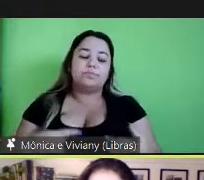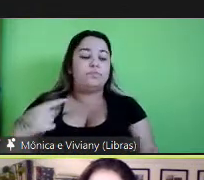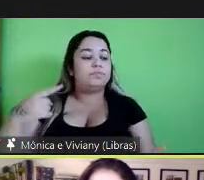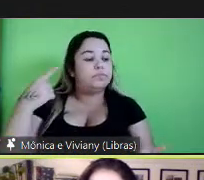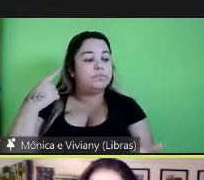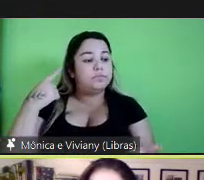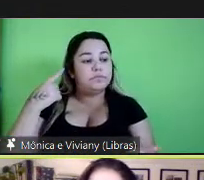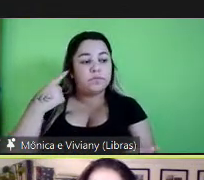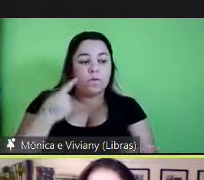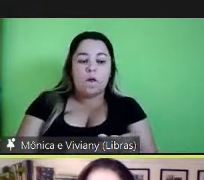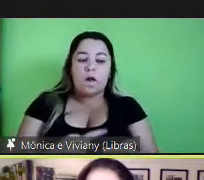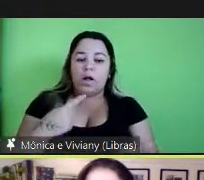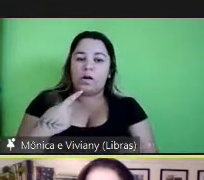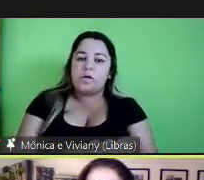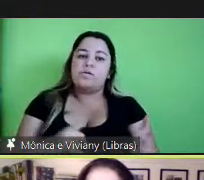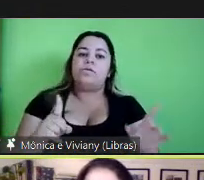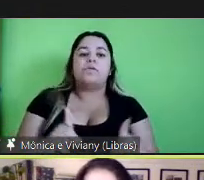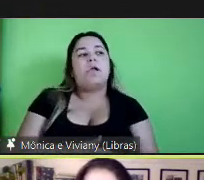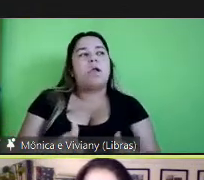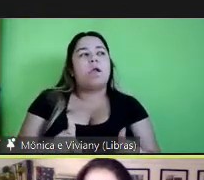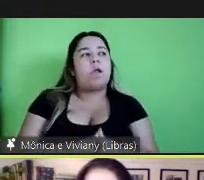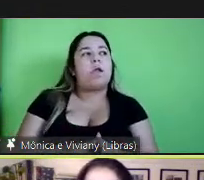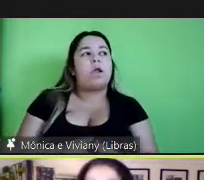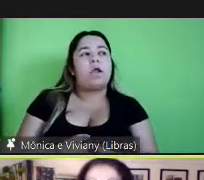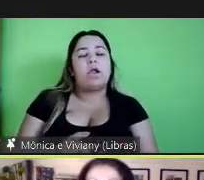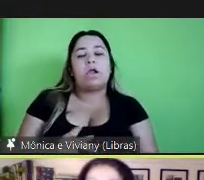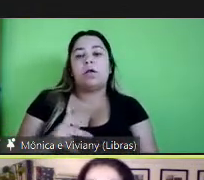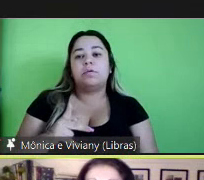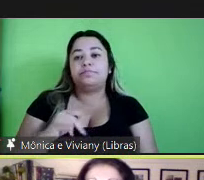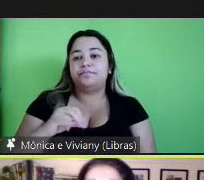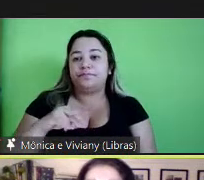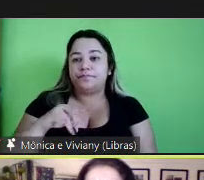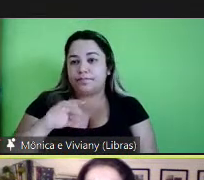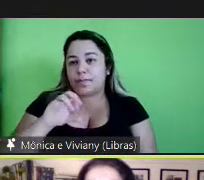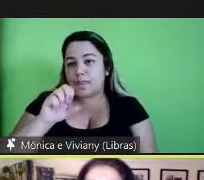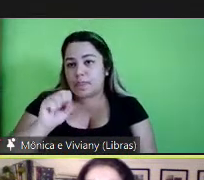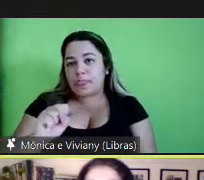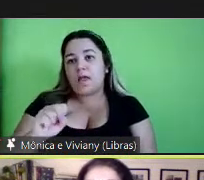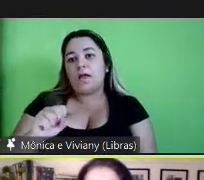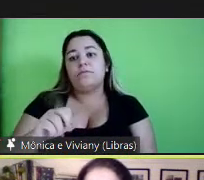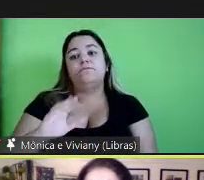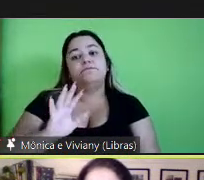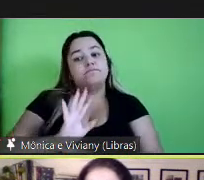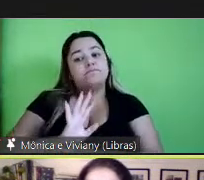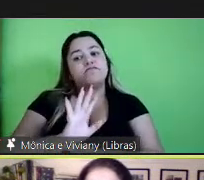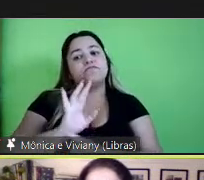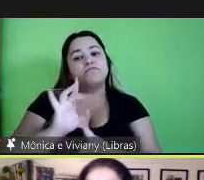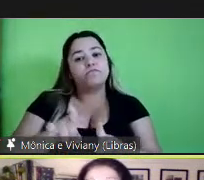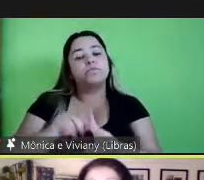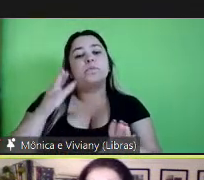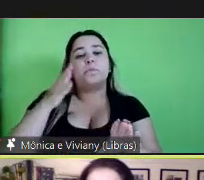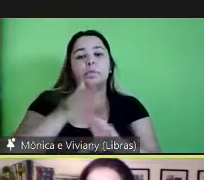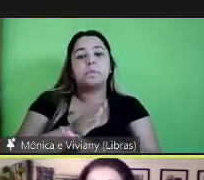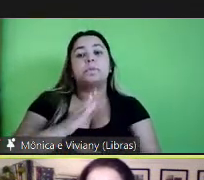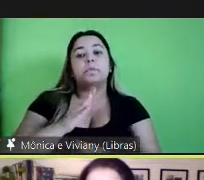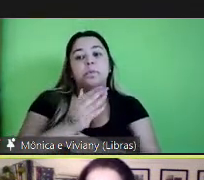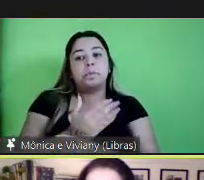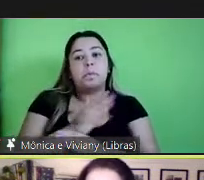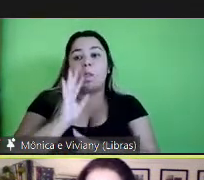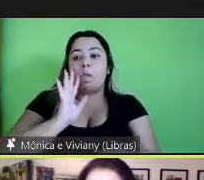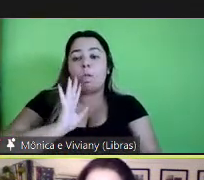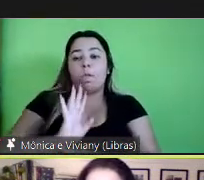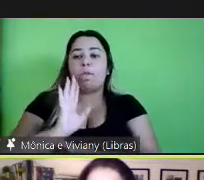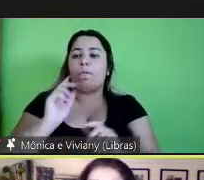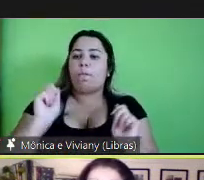the patient. And the final step is to assist the patient to find and access support that they need to arrange a follow-up